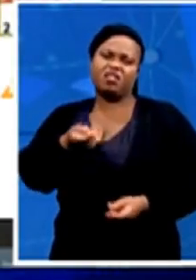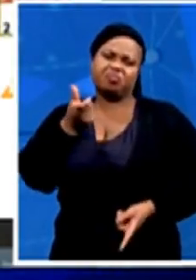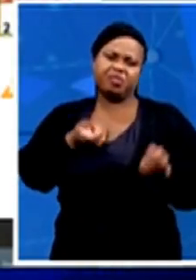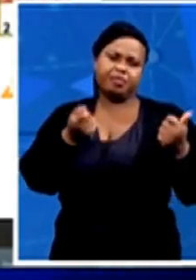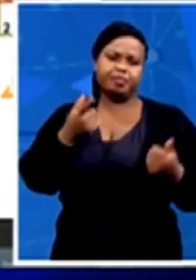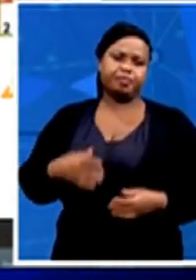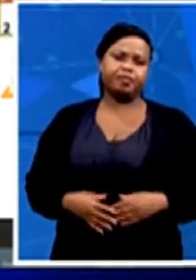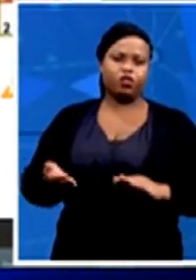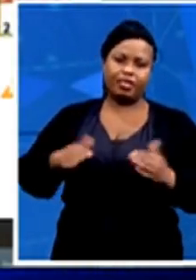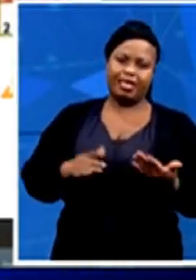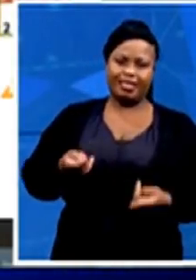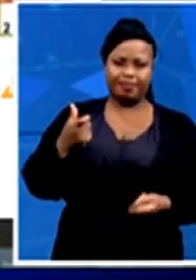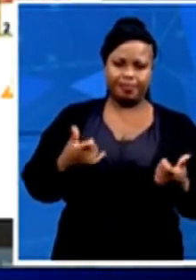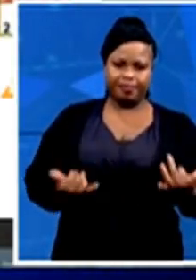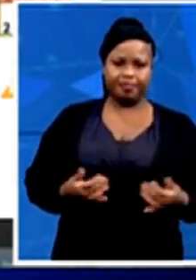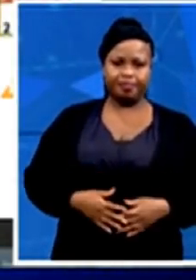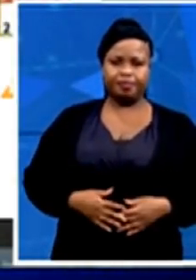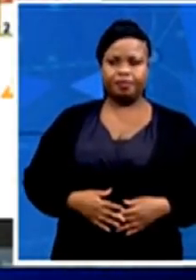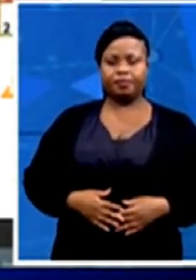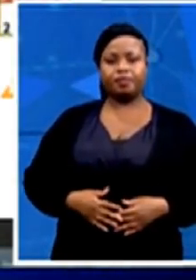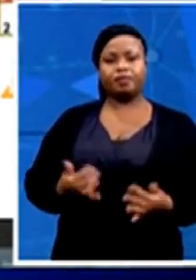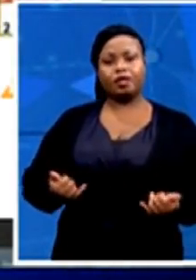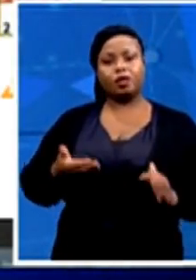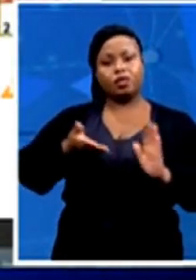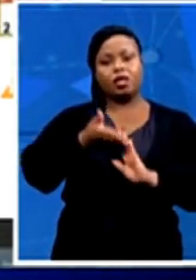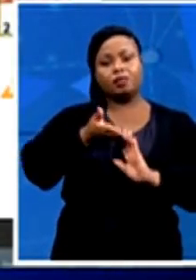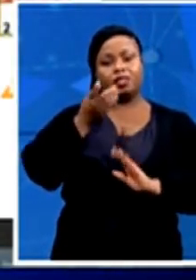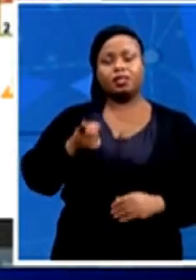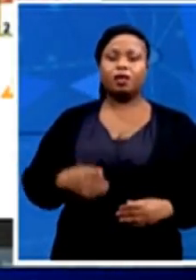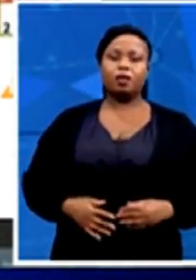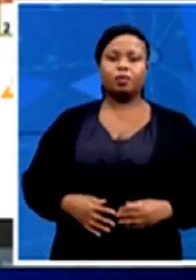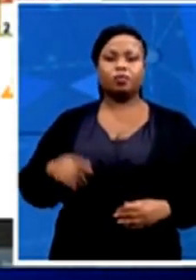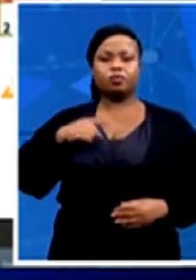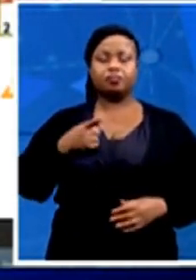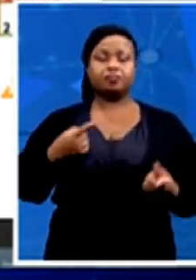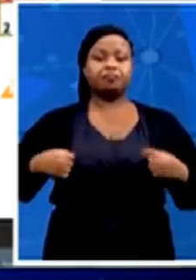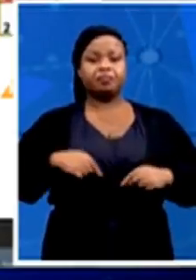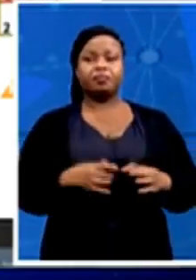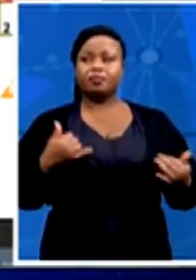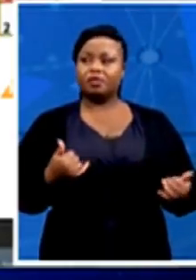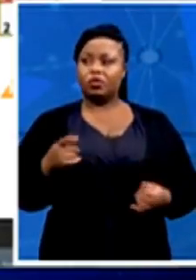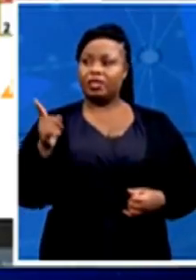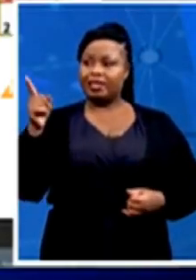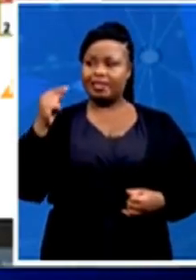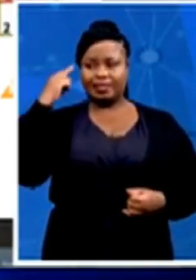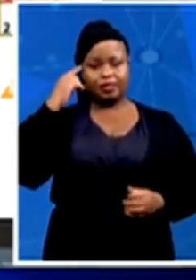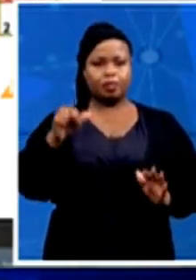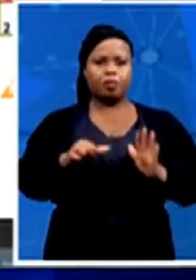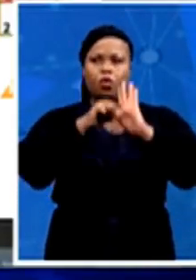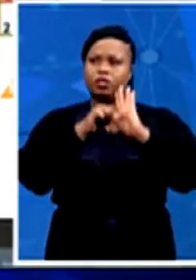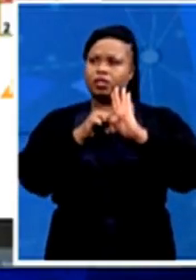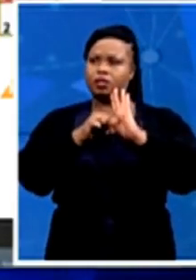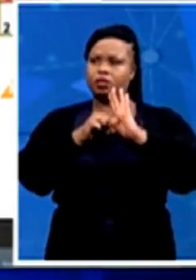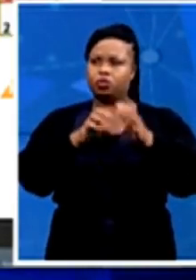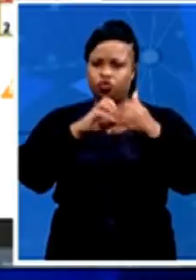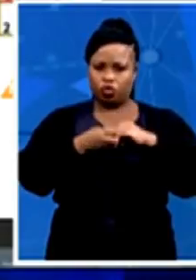the vaccine update. And really the vaccines for us is probably the most important thing to mitigate a third wave that we're going through